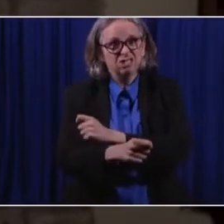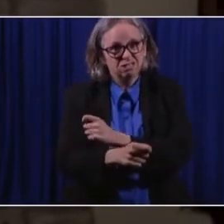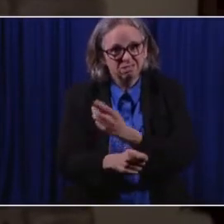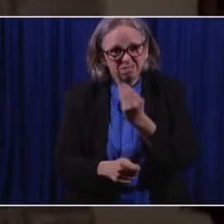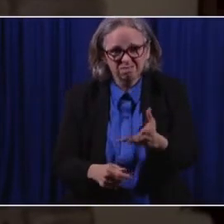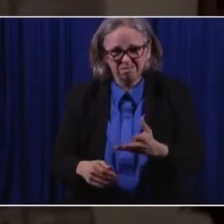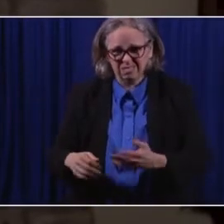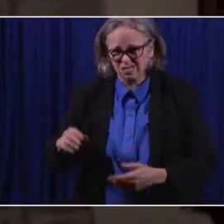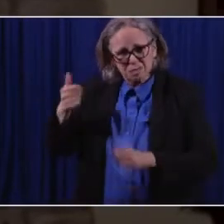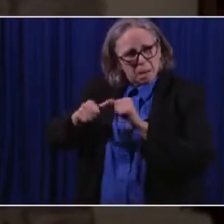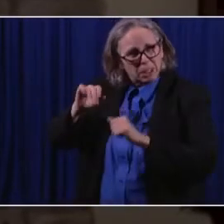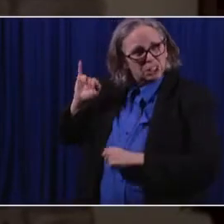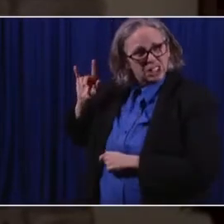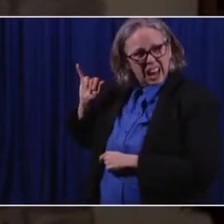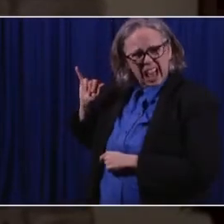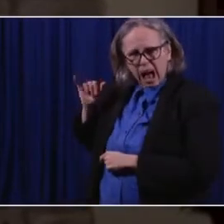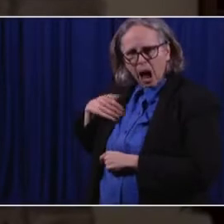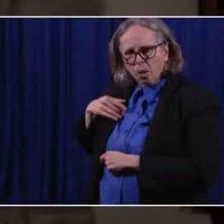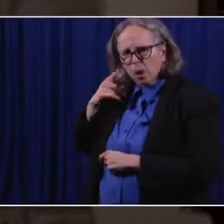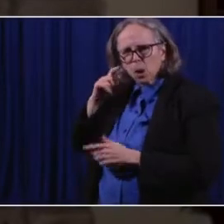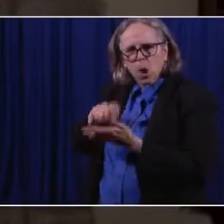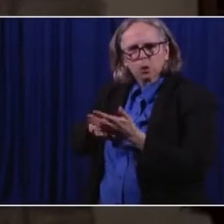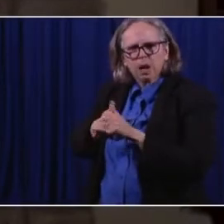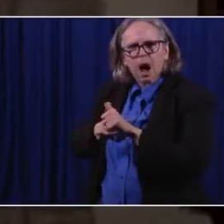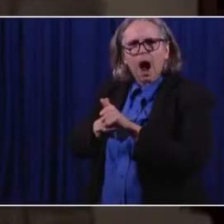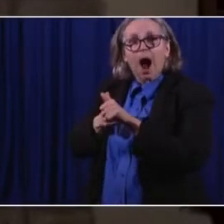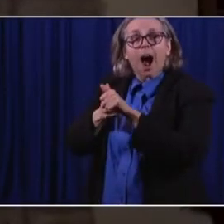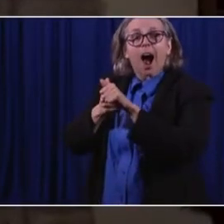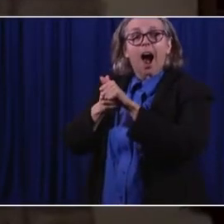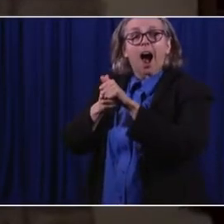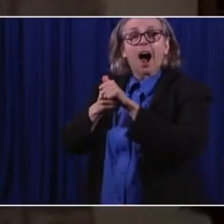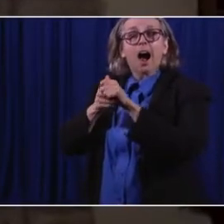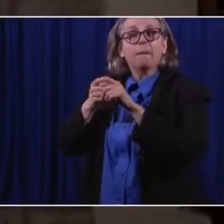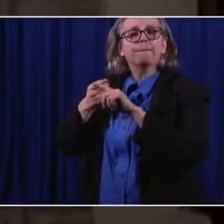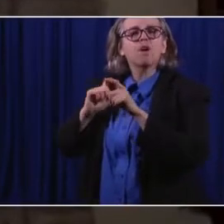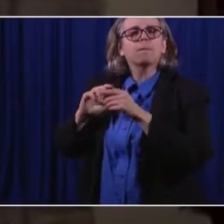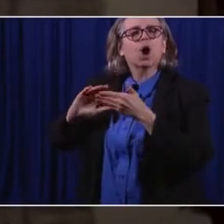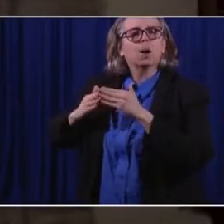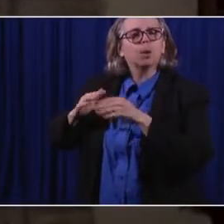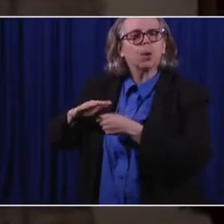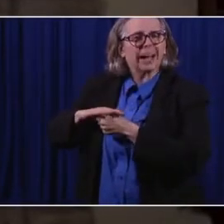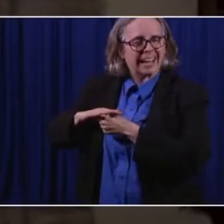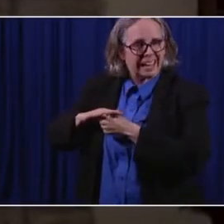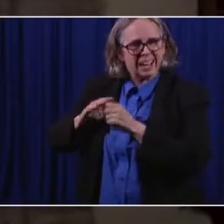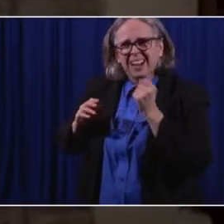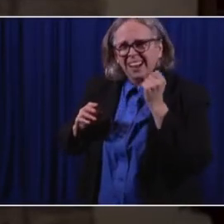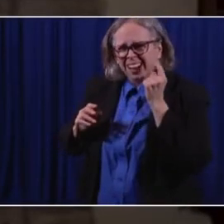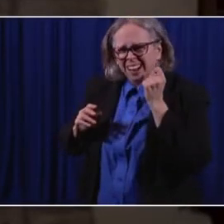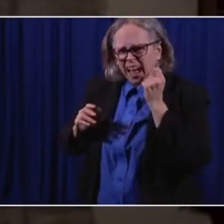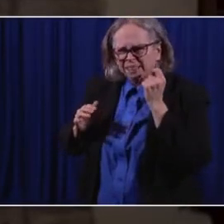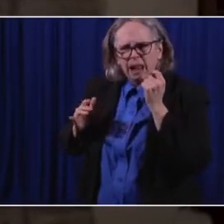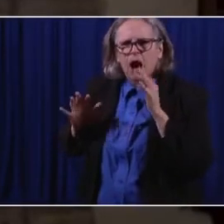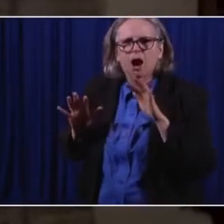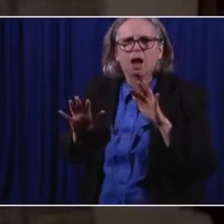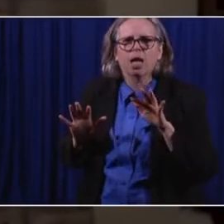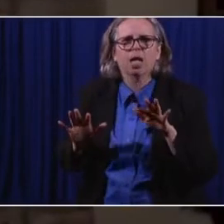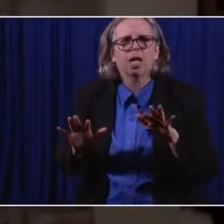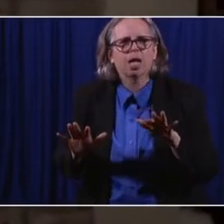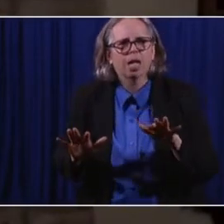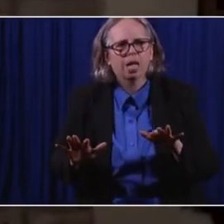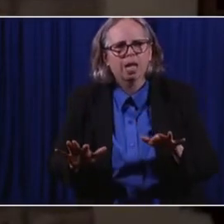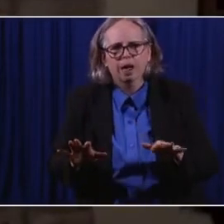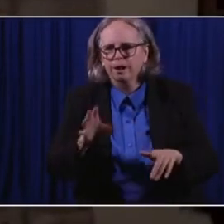mask mandate on in the urban areas, and it went up dramatically. We saw it in the rural areas when we started sending out people